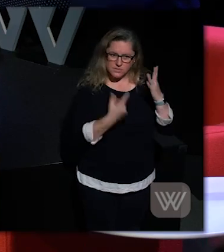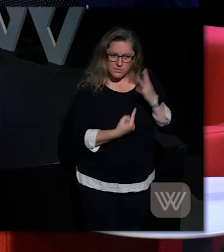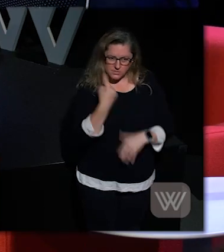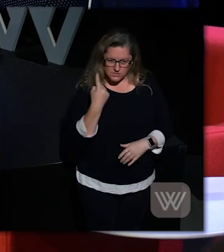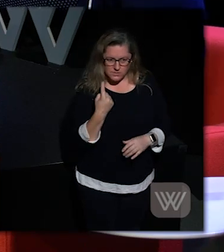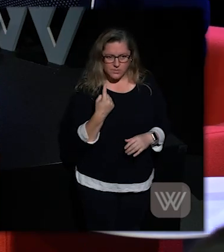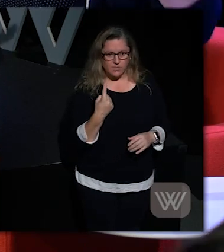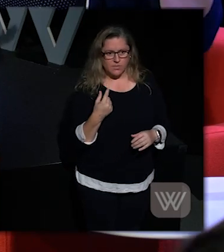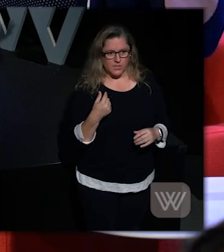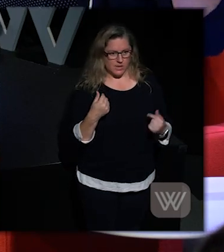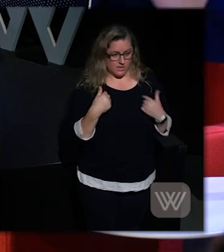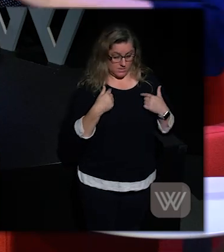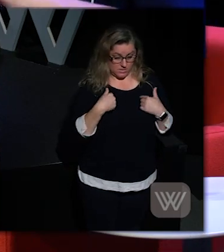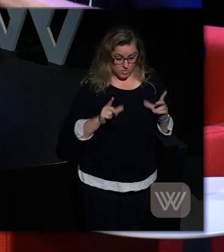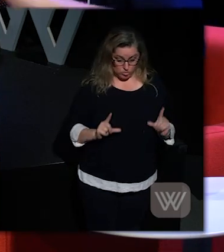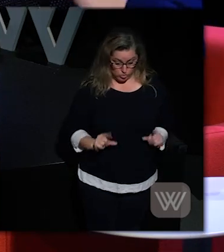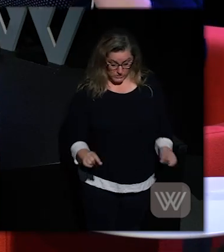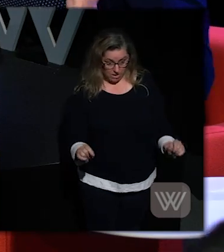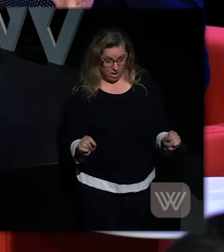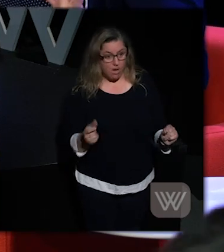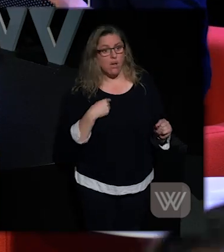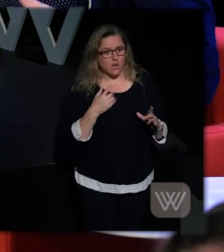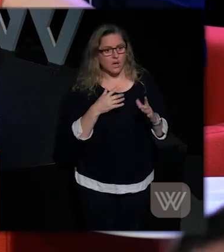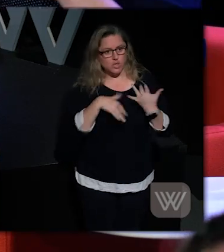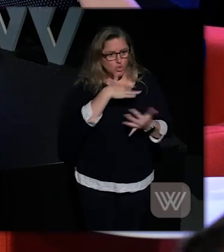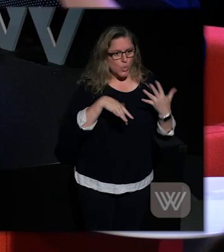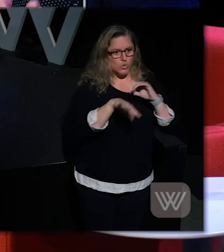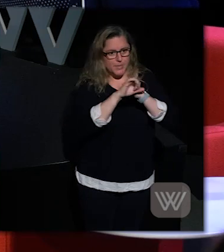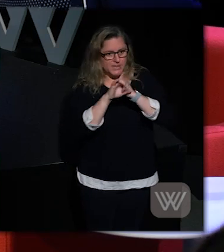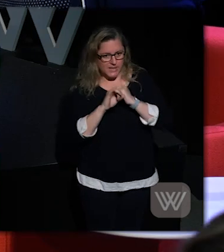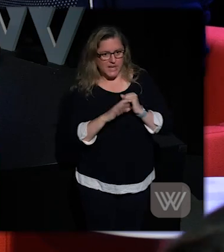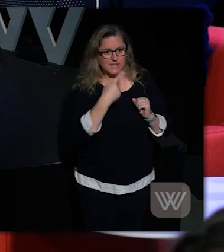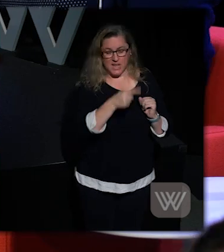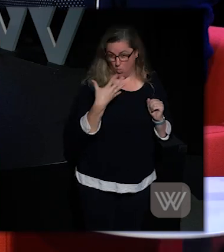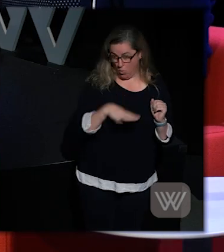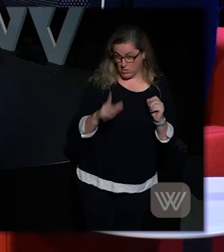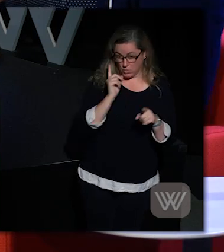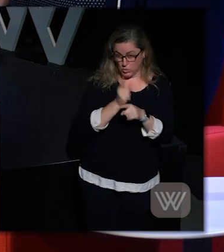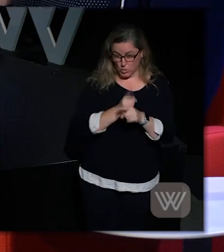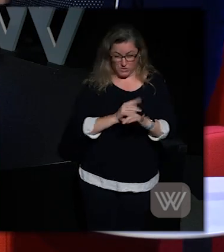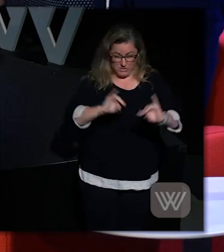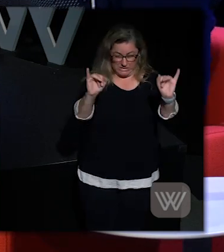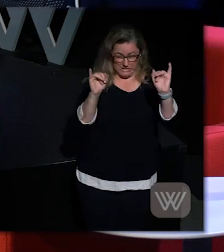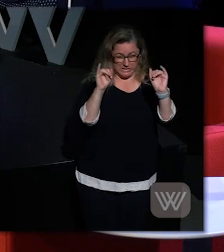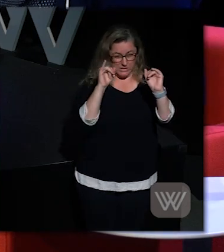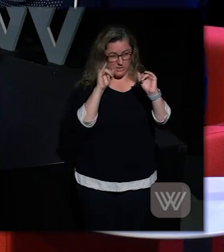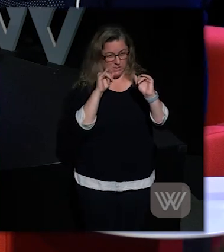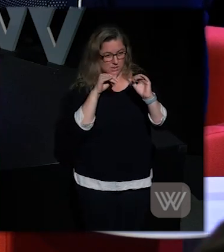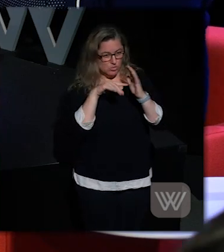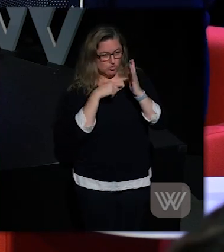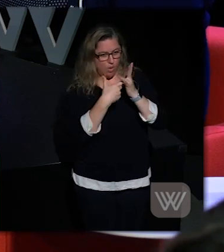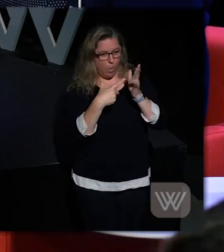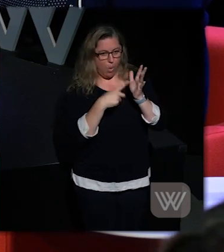was I put on Twitter and social media, I want to talk to vicious trolls. And, you know, I thought it would be really hard to